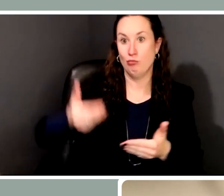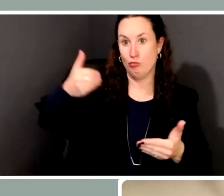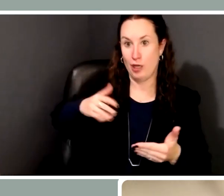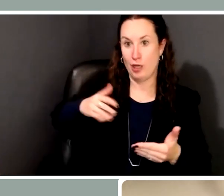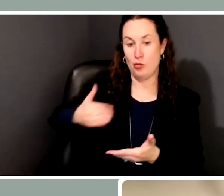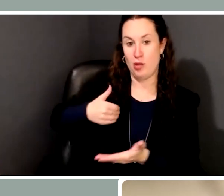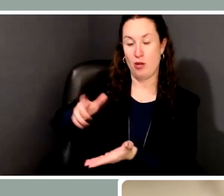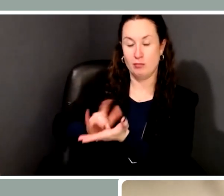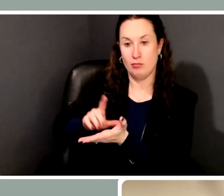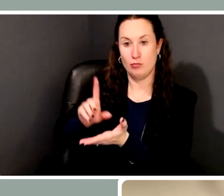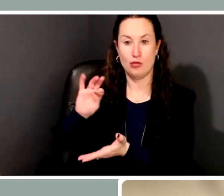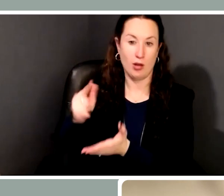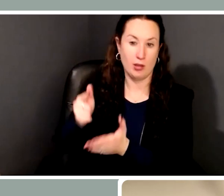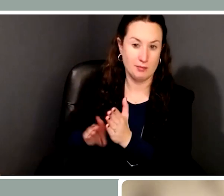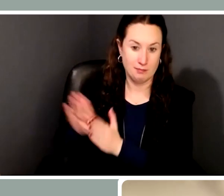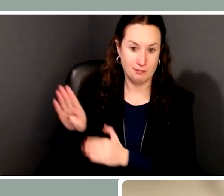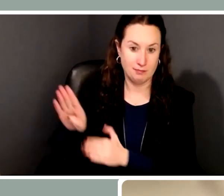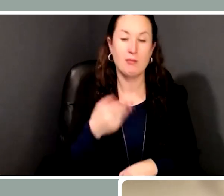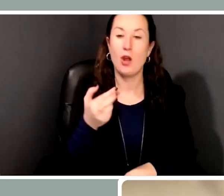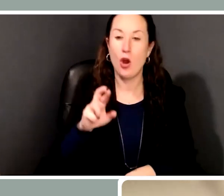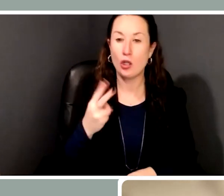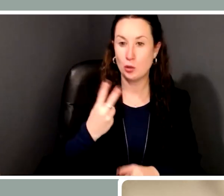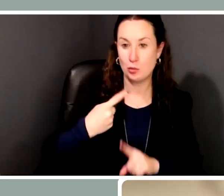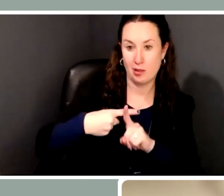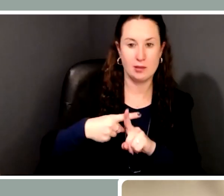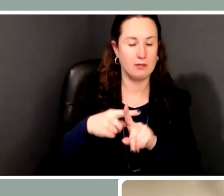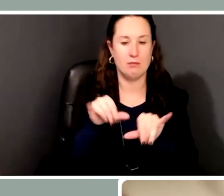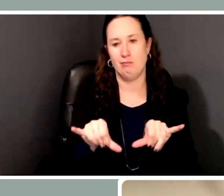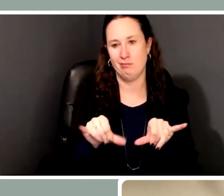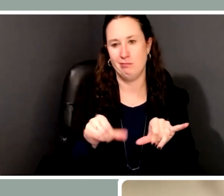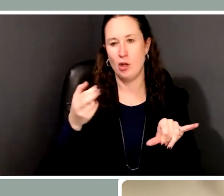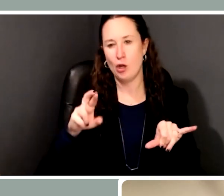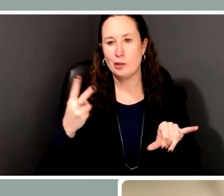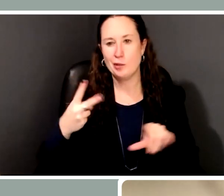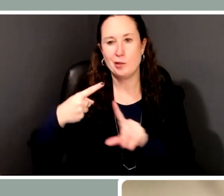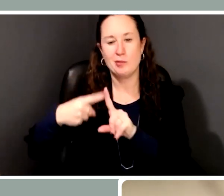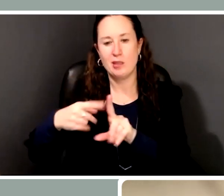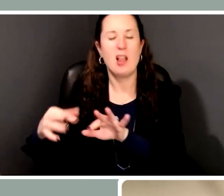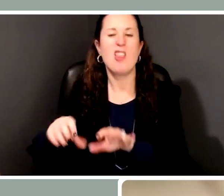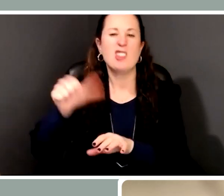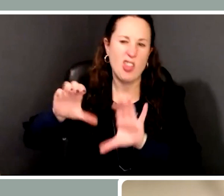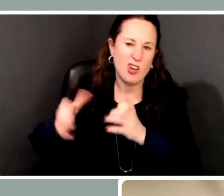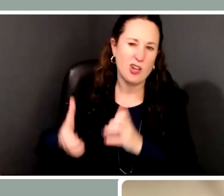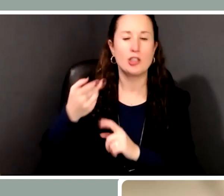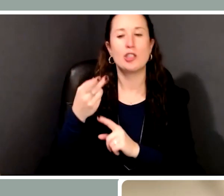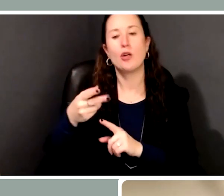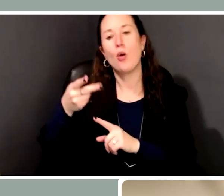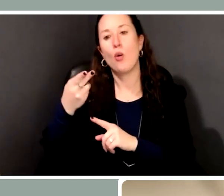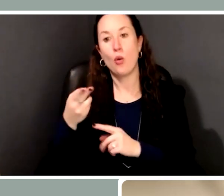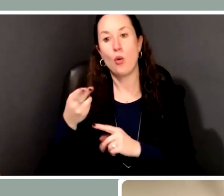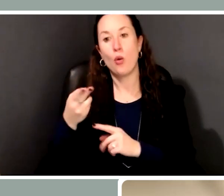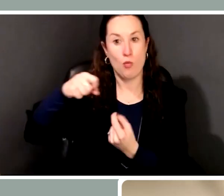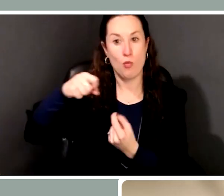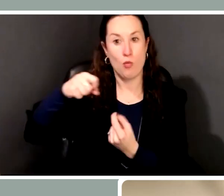So the HER2 positive stays HER2 positive, and HER2 positive can also be, there's one more class that I didn't tell you, there's hormone receptor negative, and HER2 positive can also